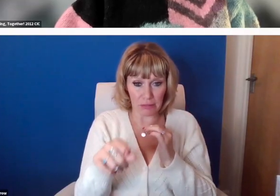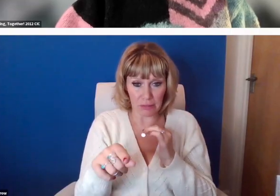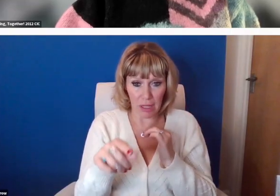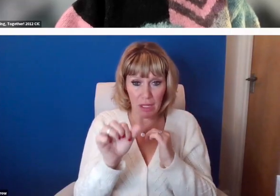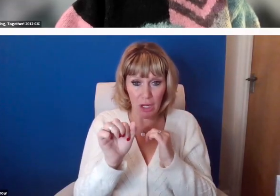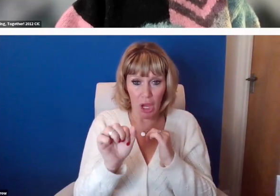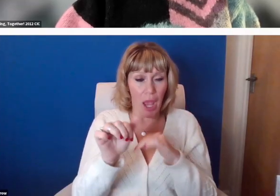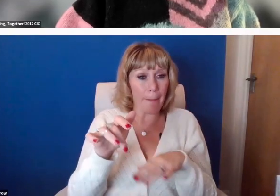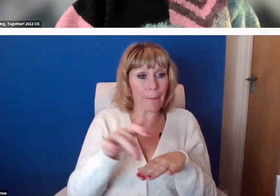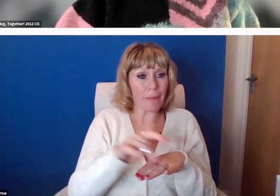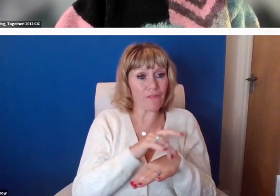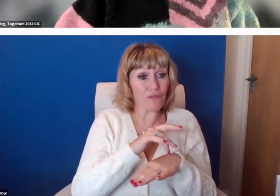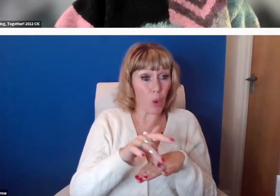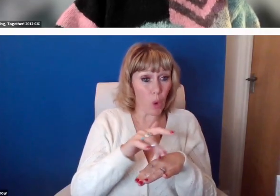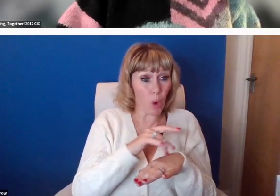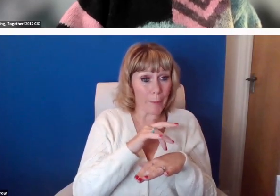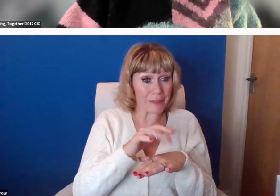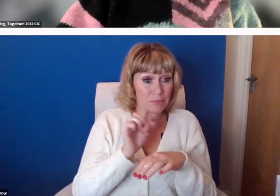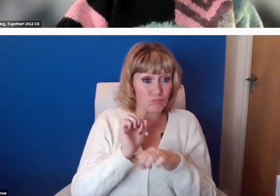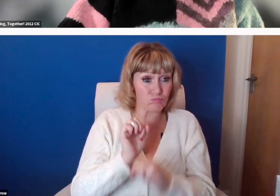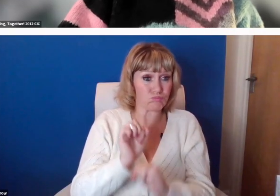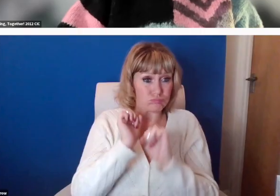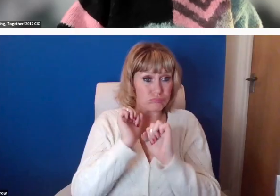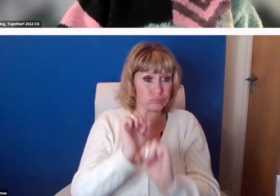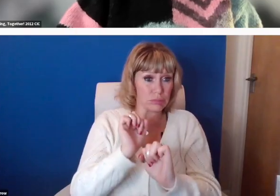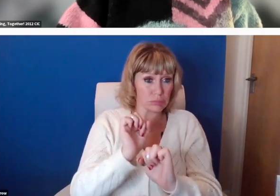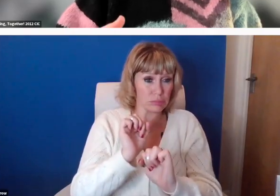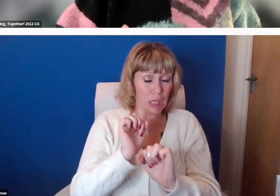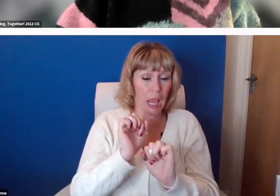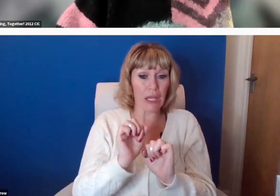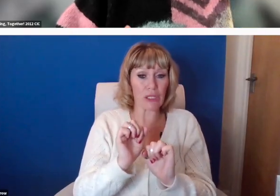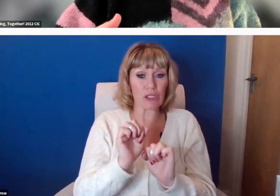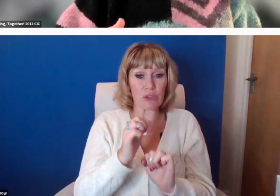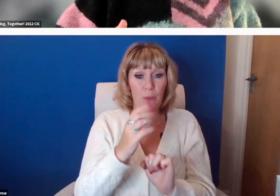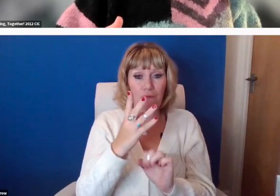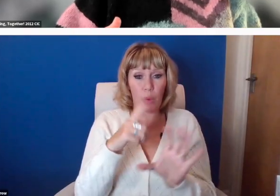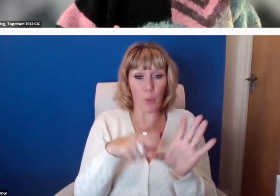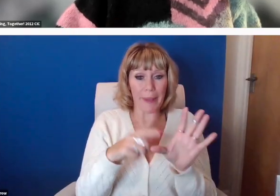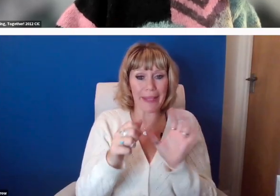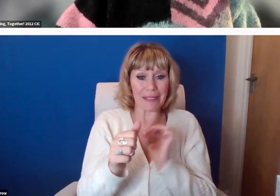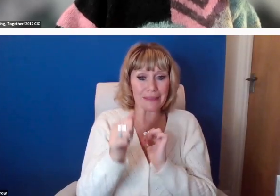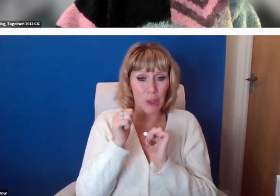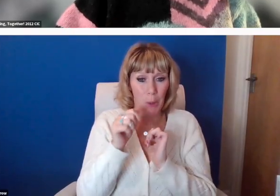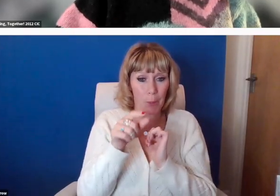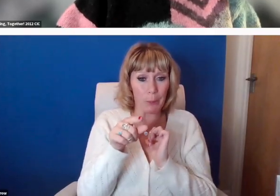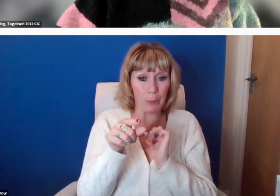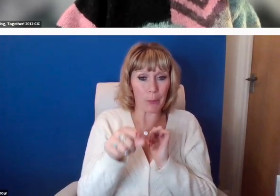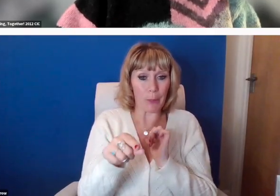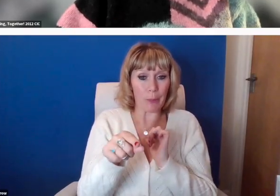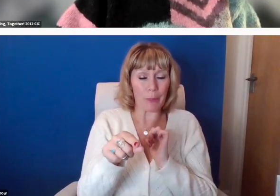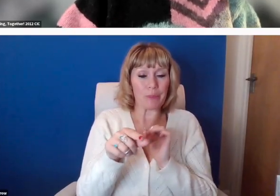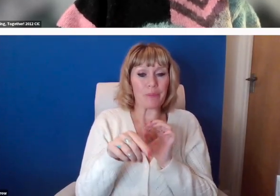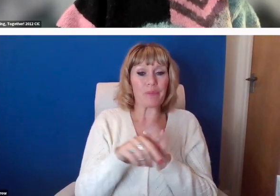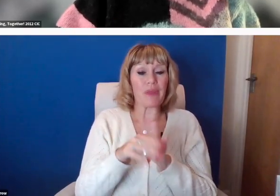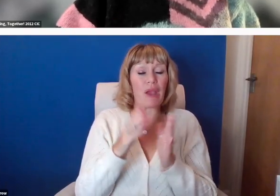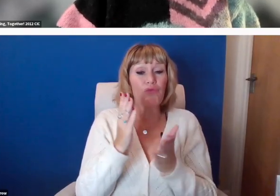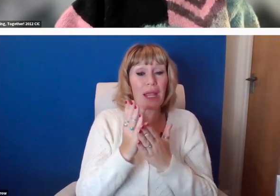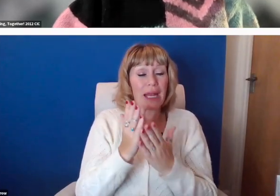this is from 2022, so obviously when she was 4 years younger. And again, I love the colours, and I